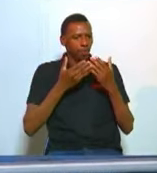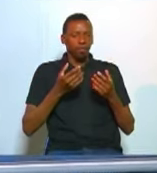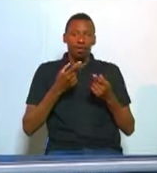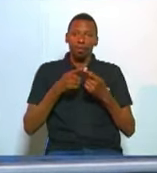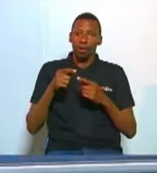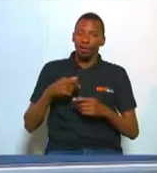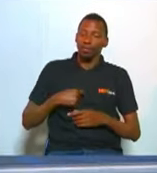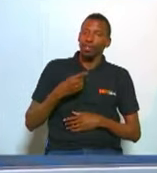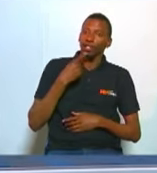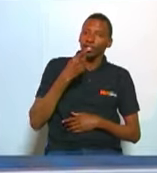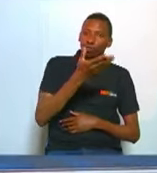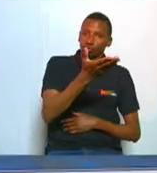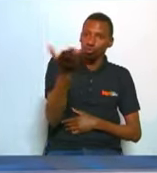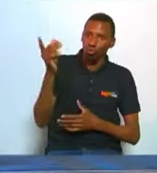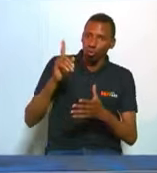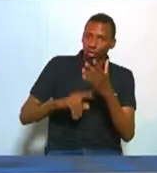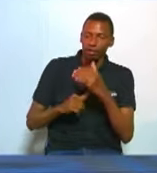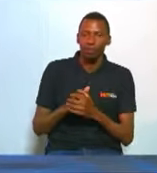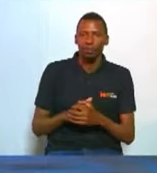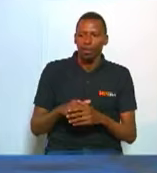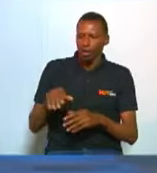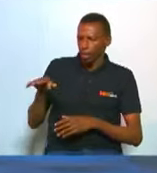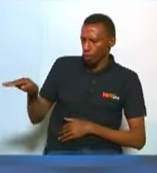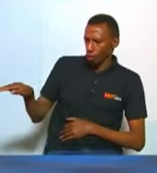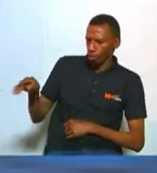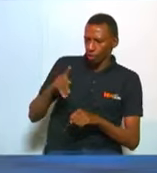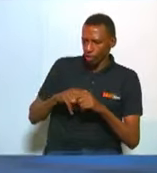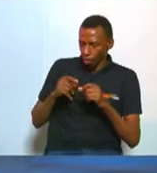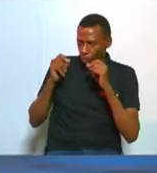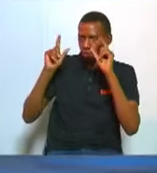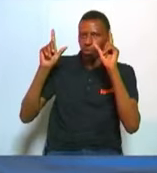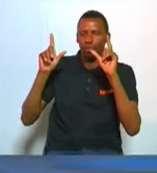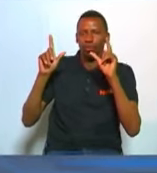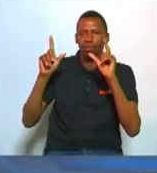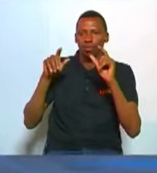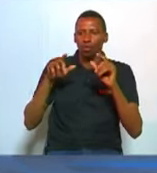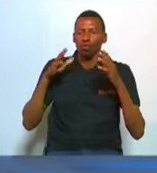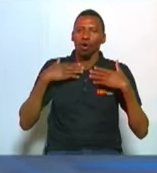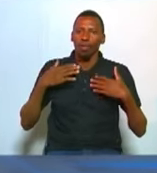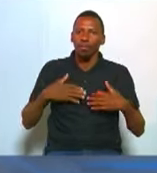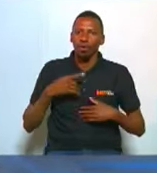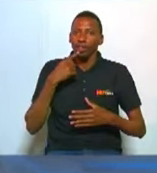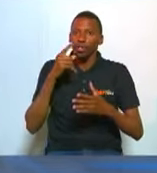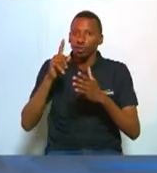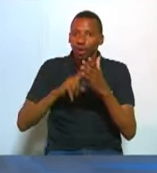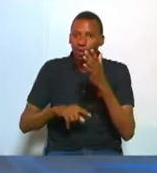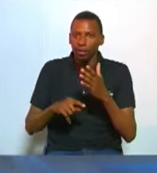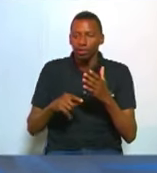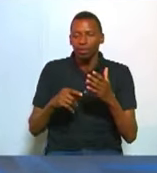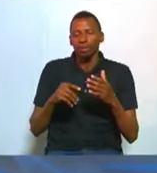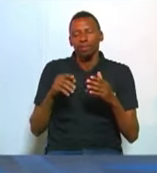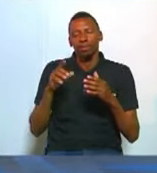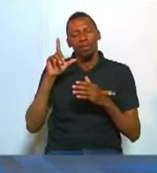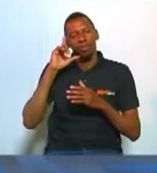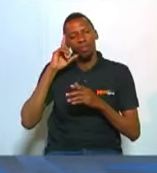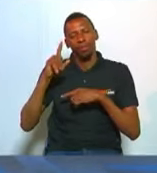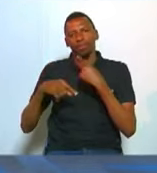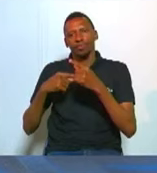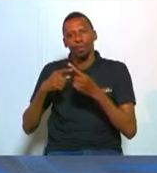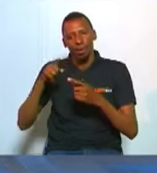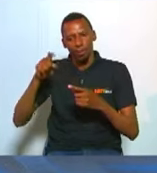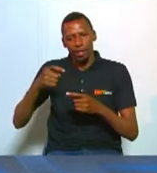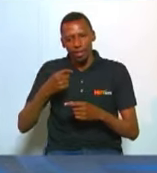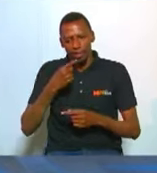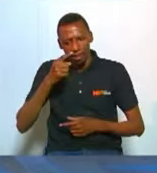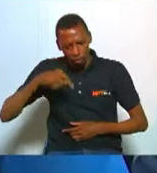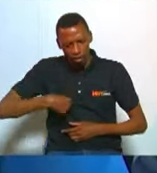you this, when you wake up in the morning, your body tells you to keep on sleeping, right? But you tell yourself, I have to wake